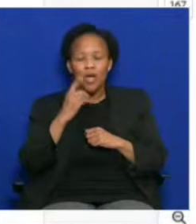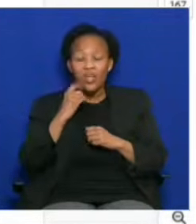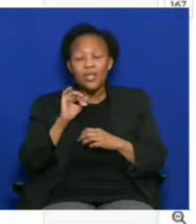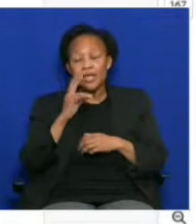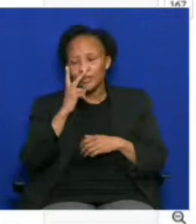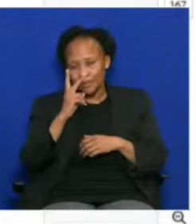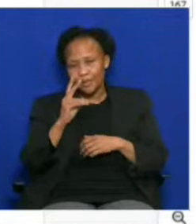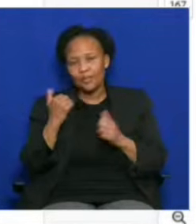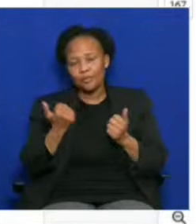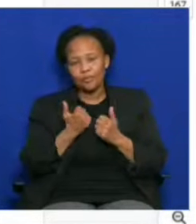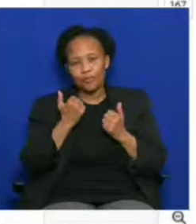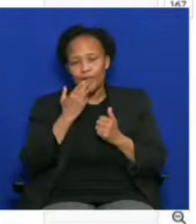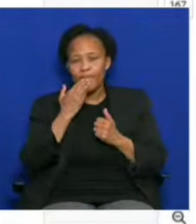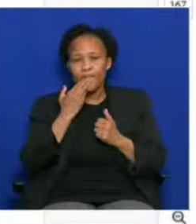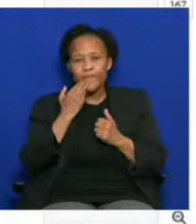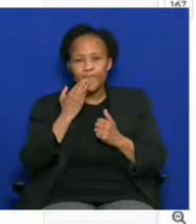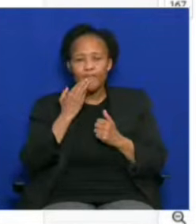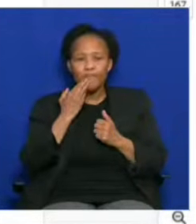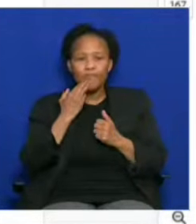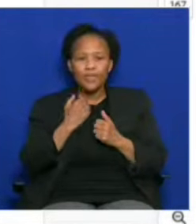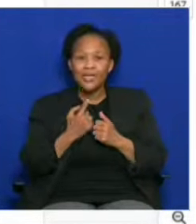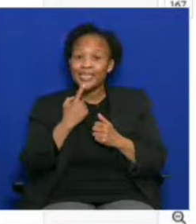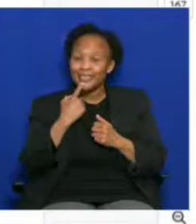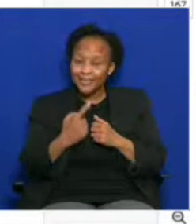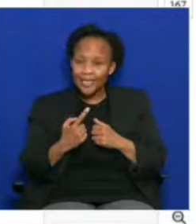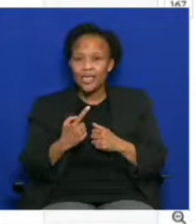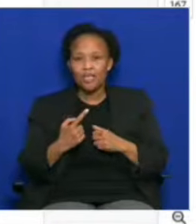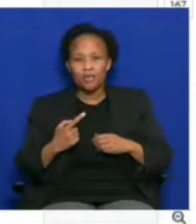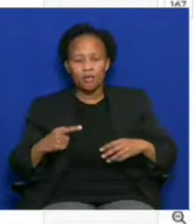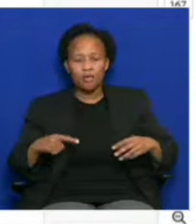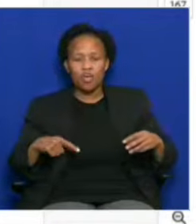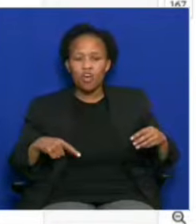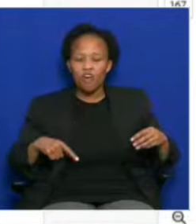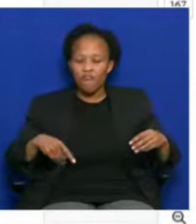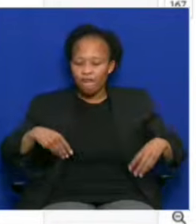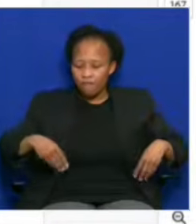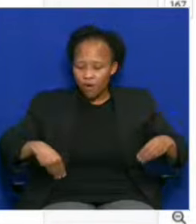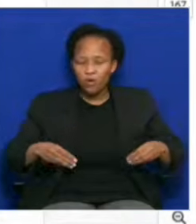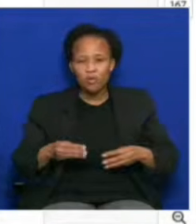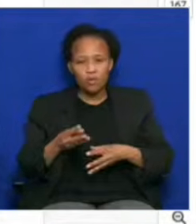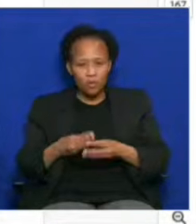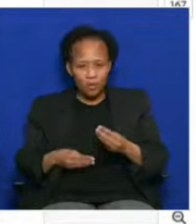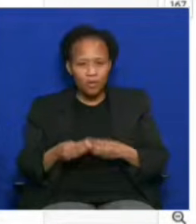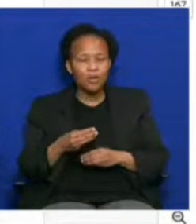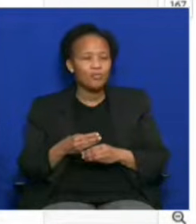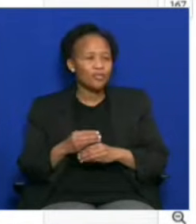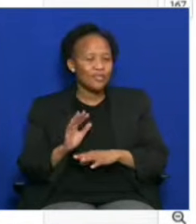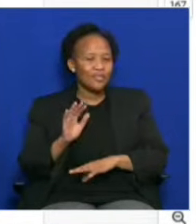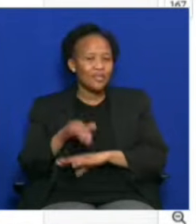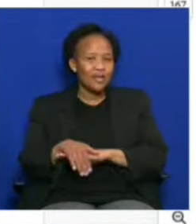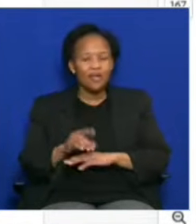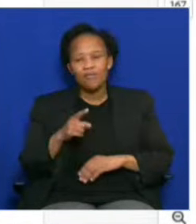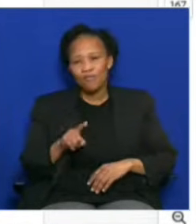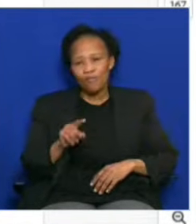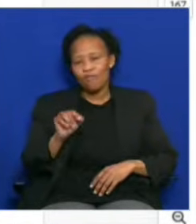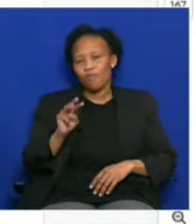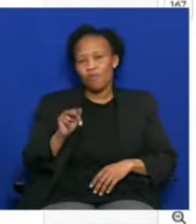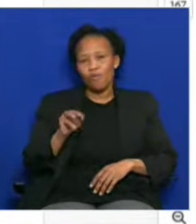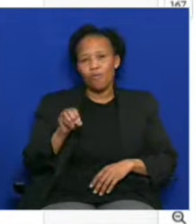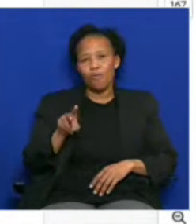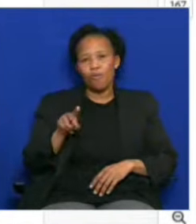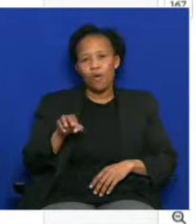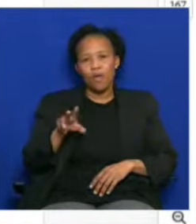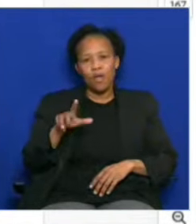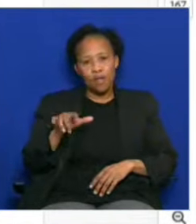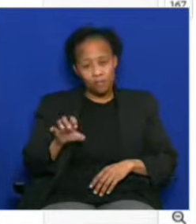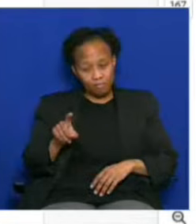says fraud, corruption, irregular appointment of Brigadier Mukwele. Do you see that? Yes, sir. Do you know where that fraud